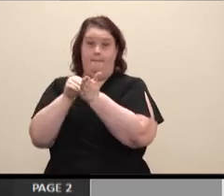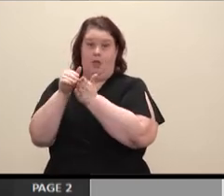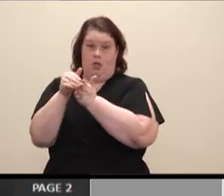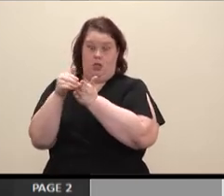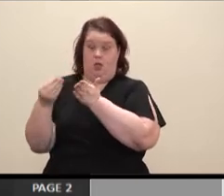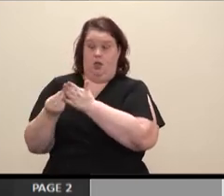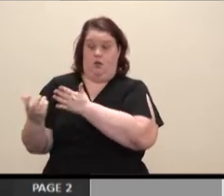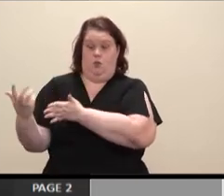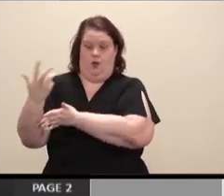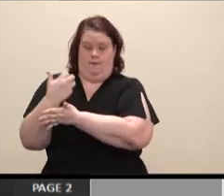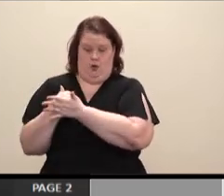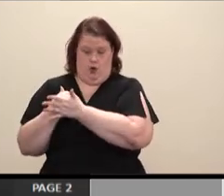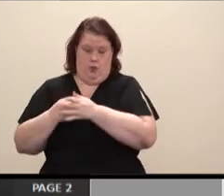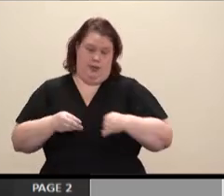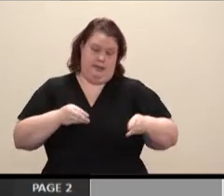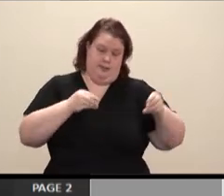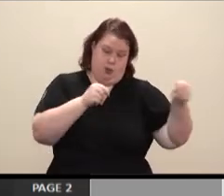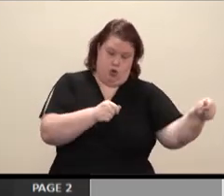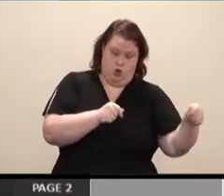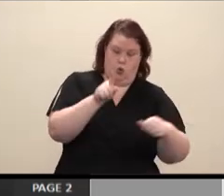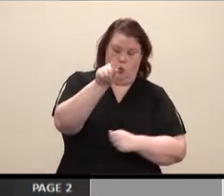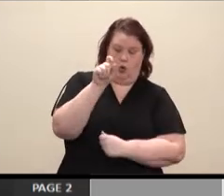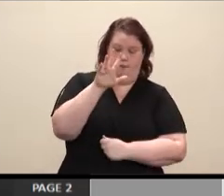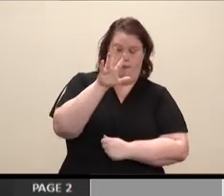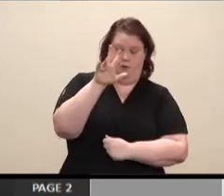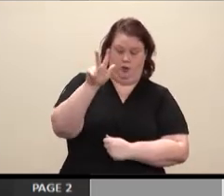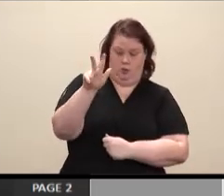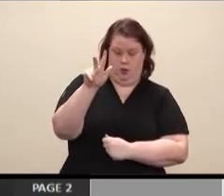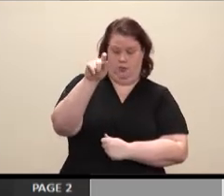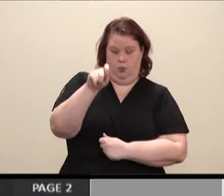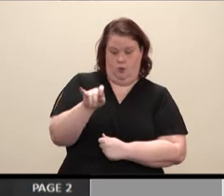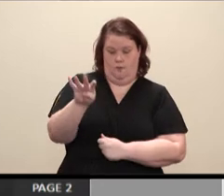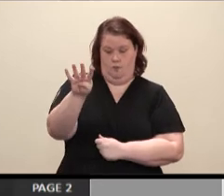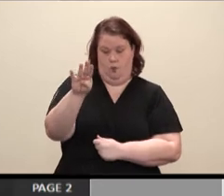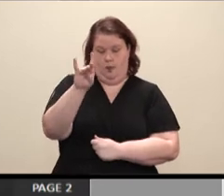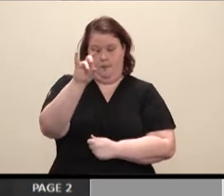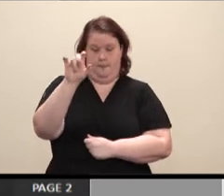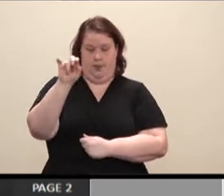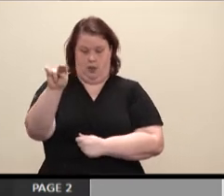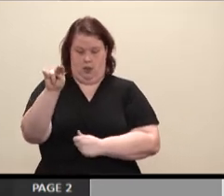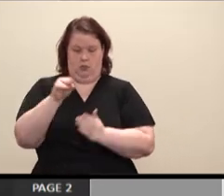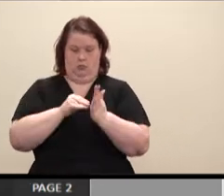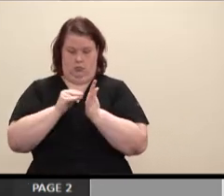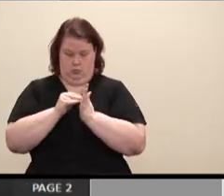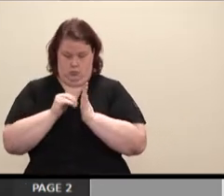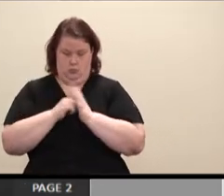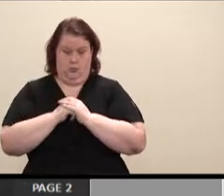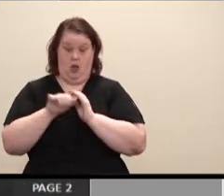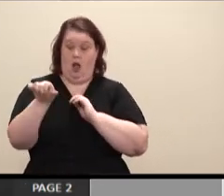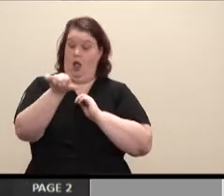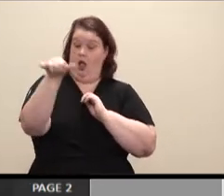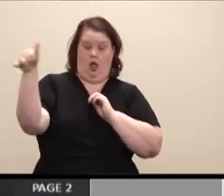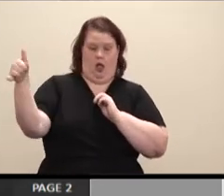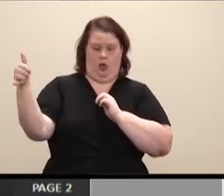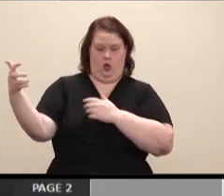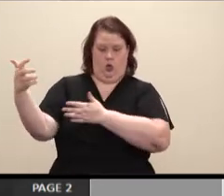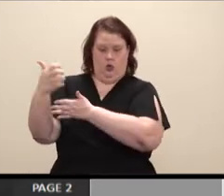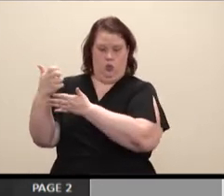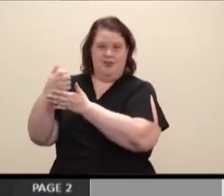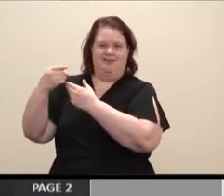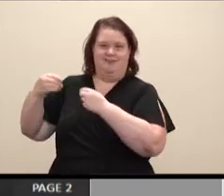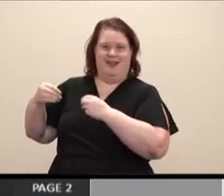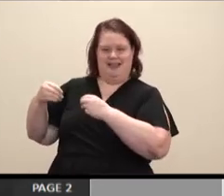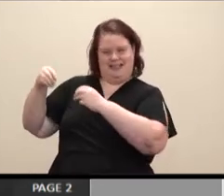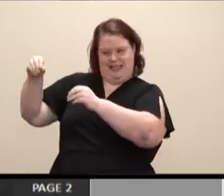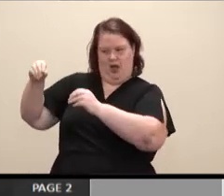revenue, expenditures of $153.4 million, and other sources, which was a sale of some of